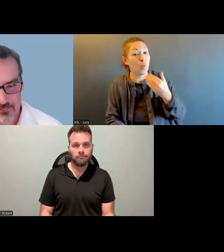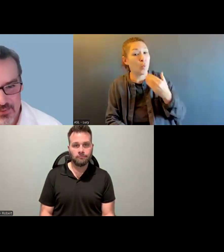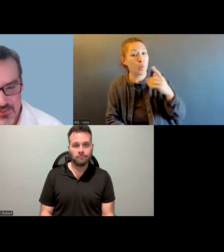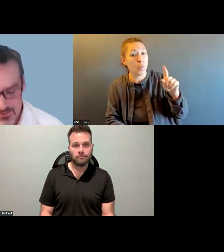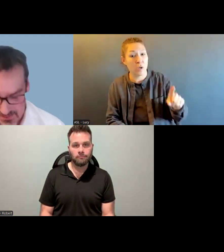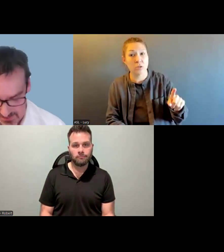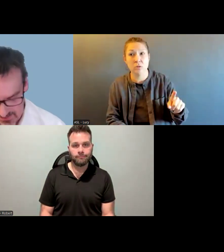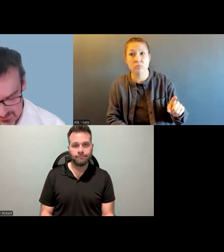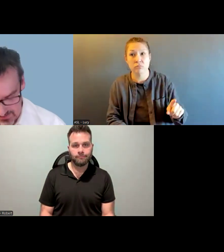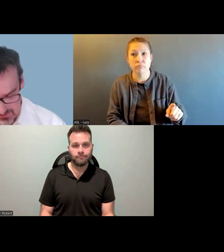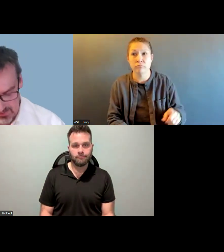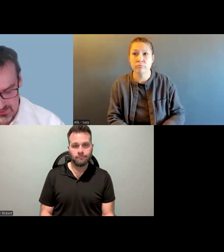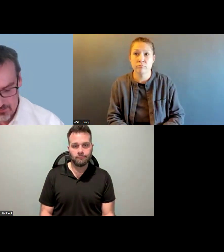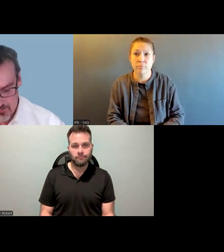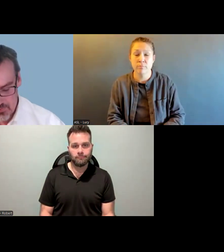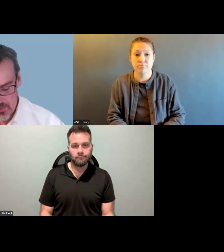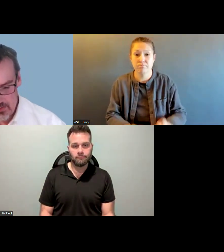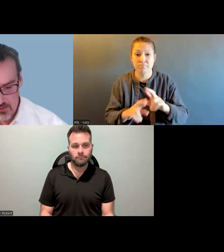Well,